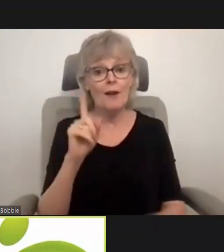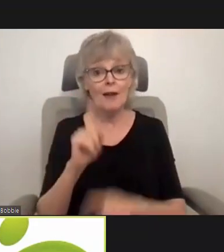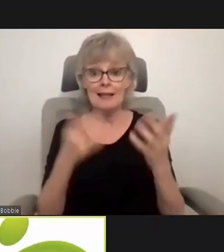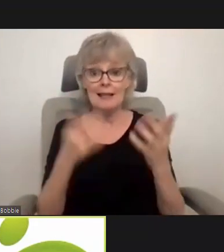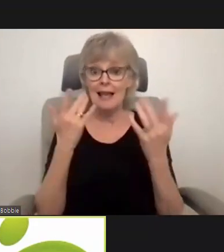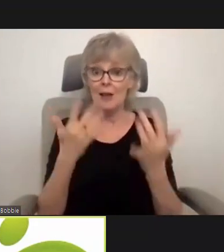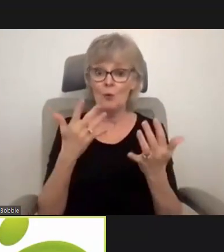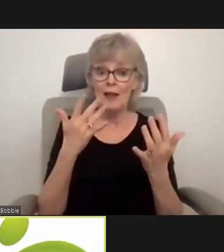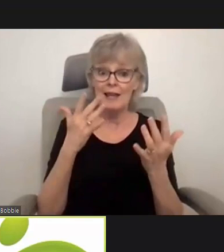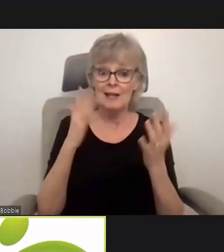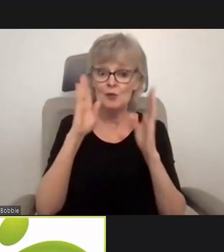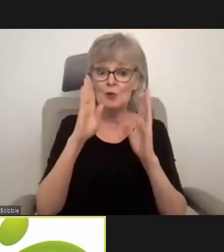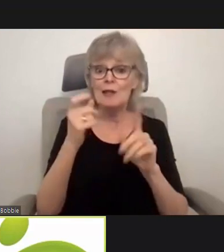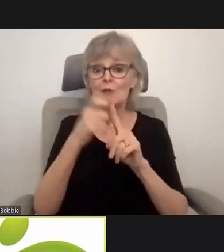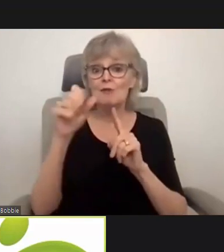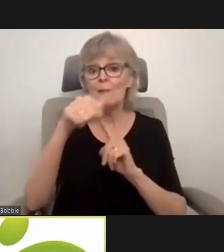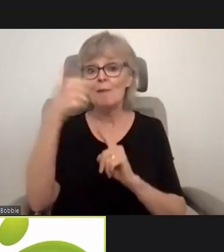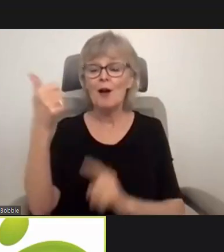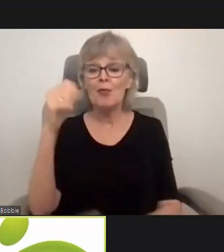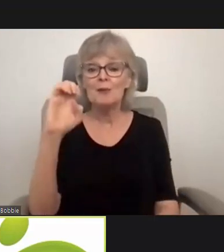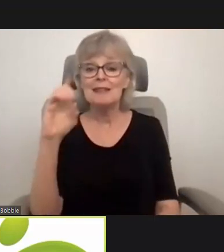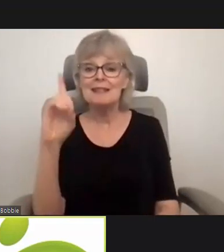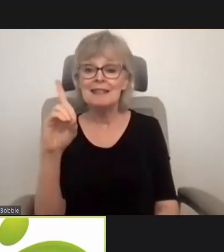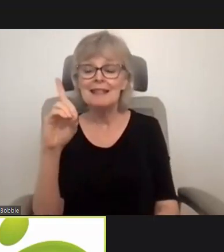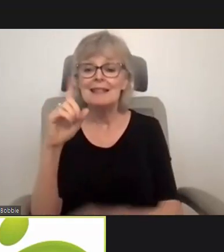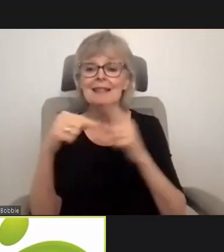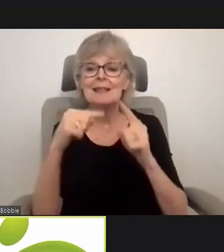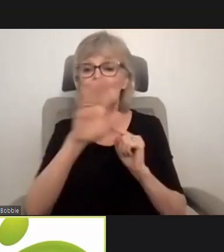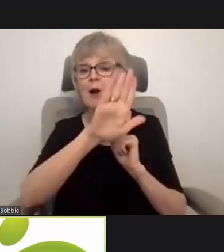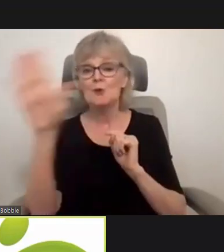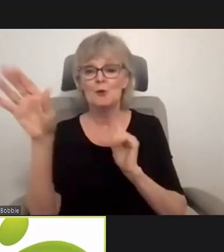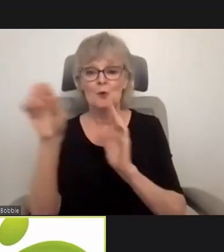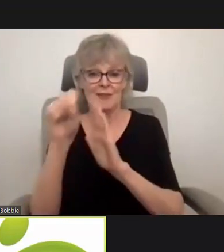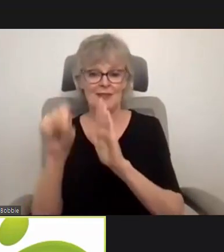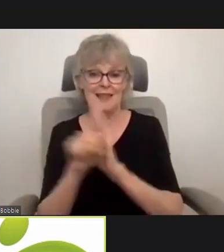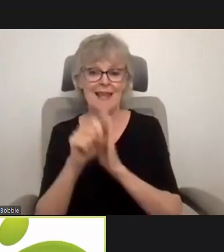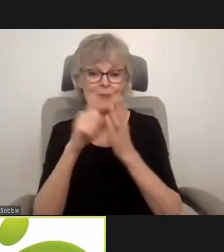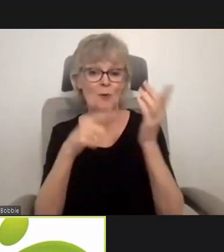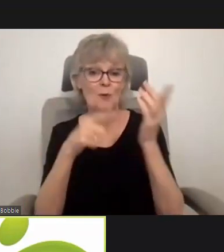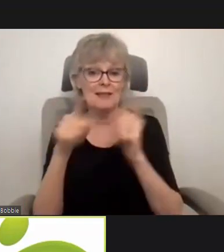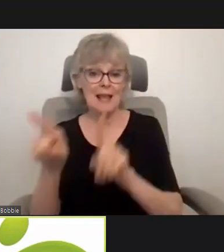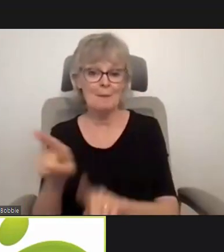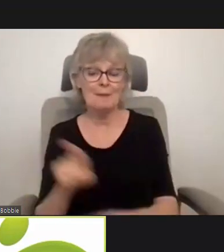my other EDs about what you're doing in your state.